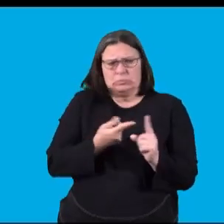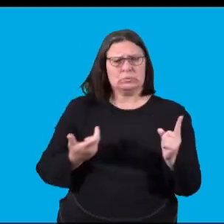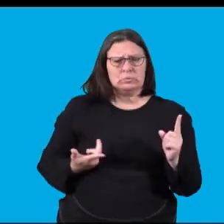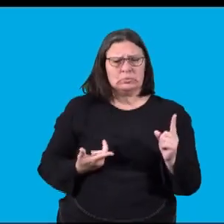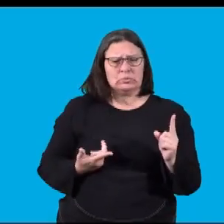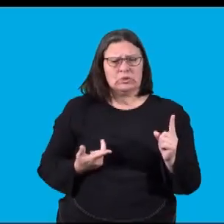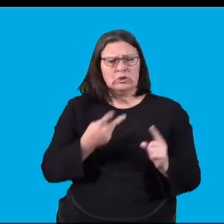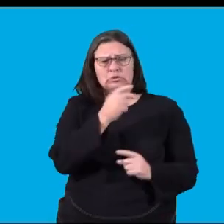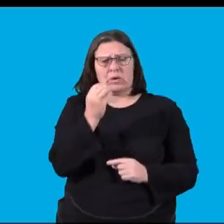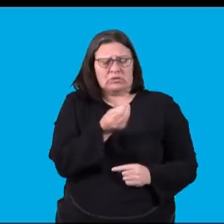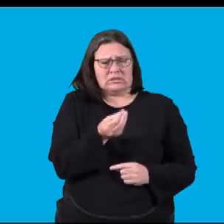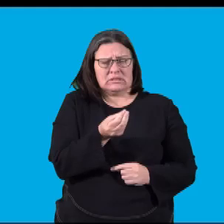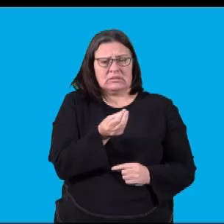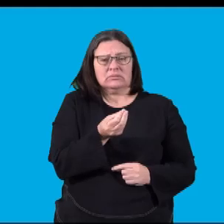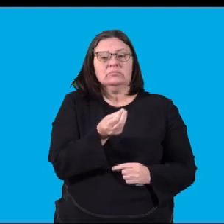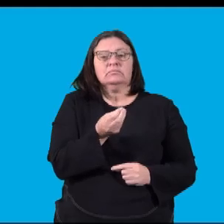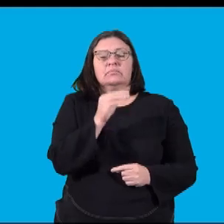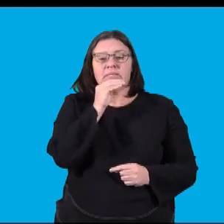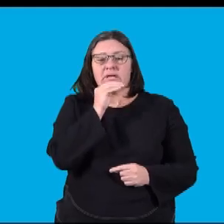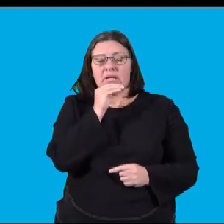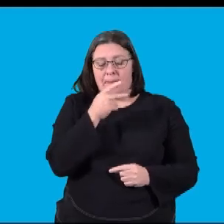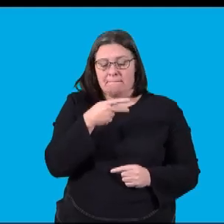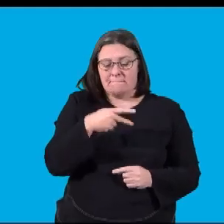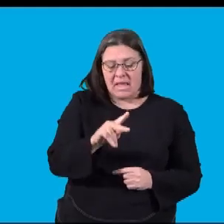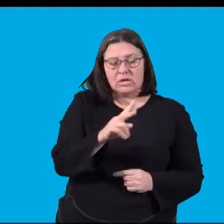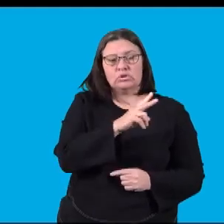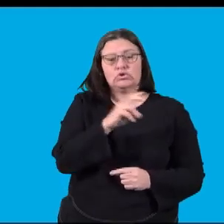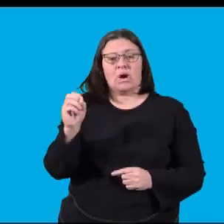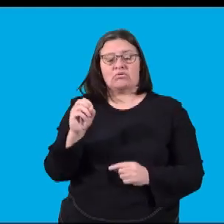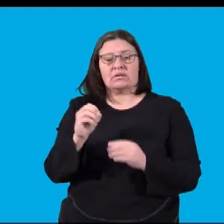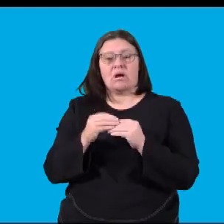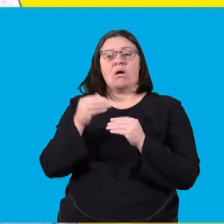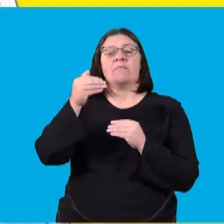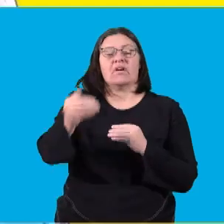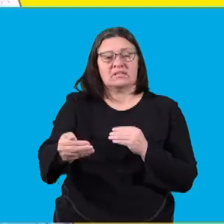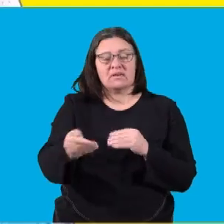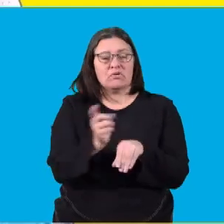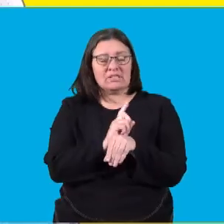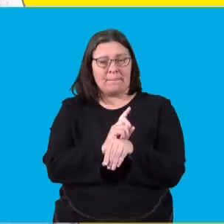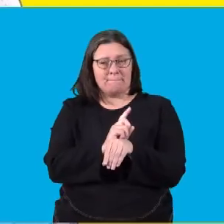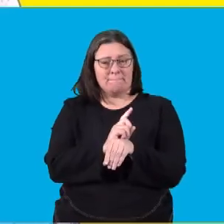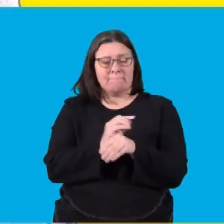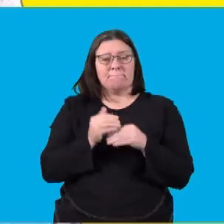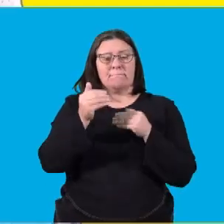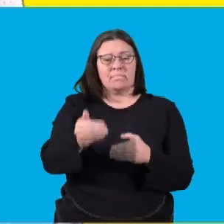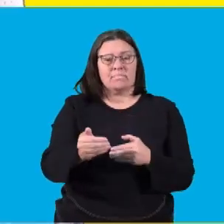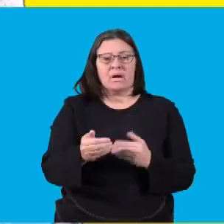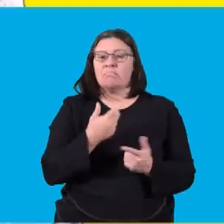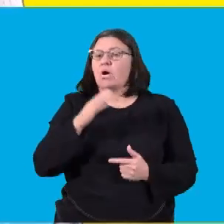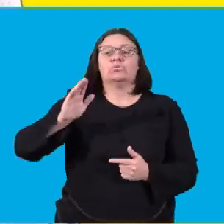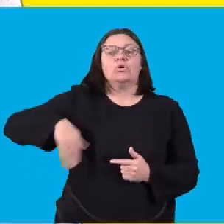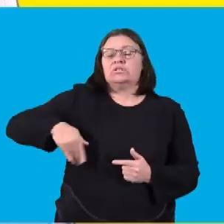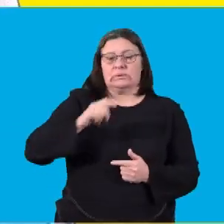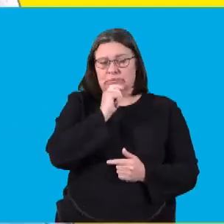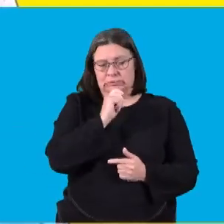do I do with that then? It simply means I have paid 200 rands in advance for a period that